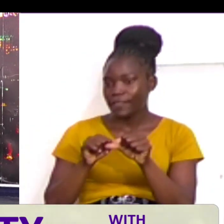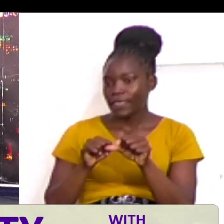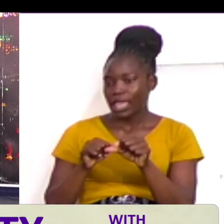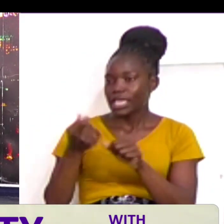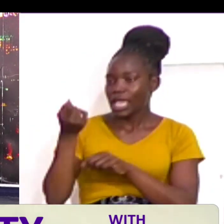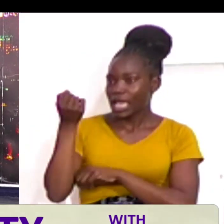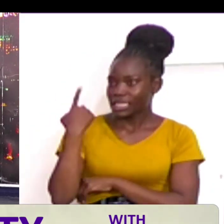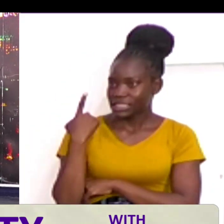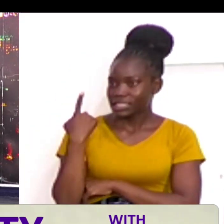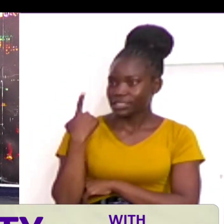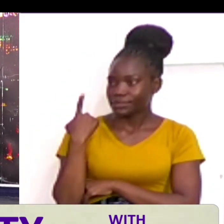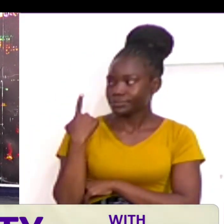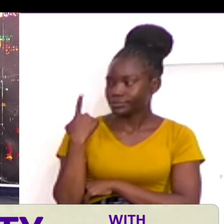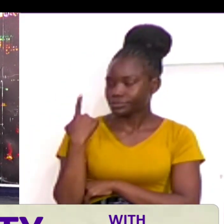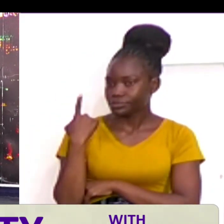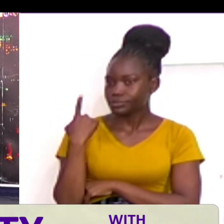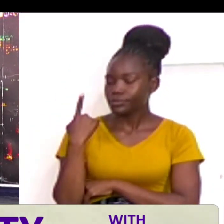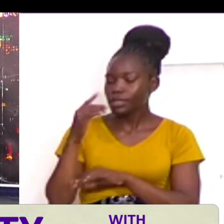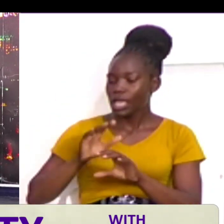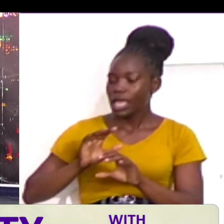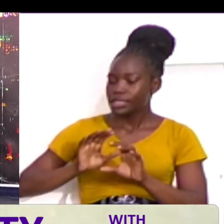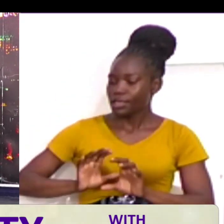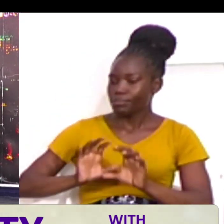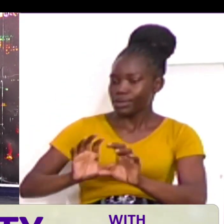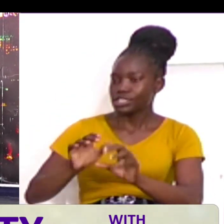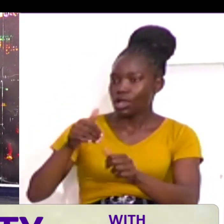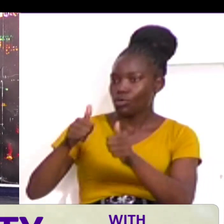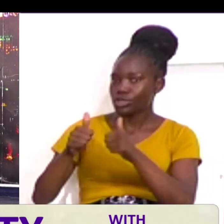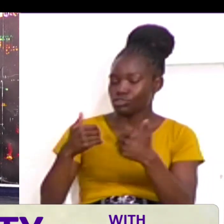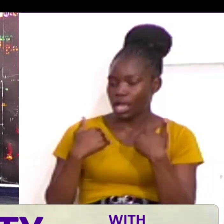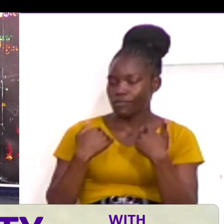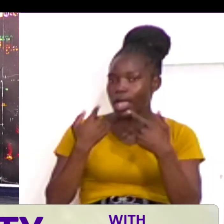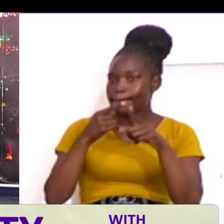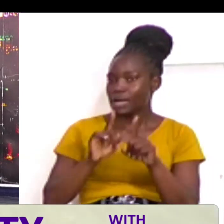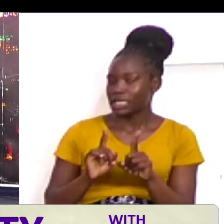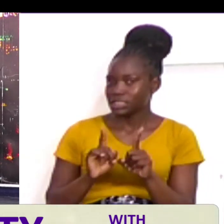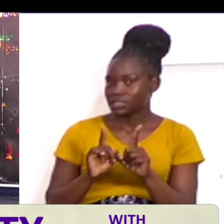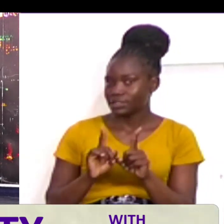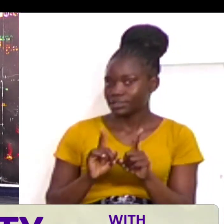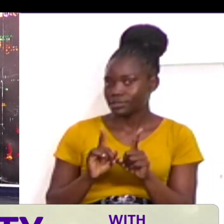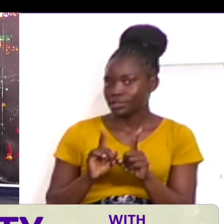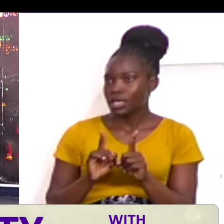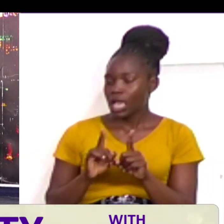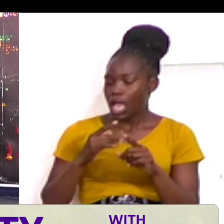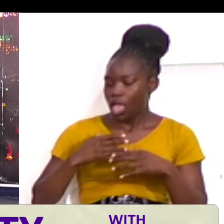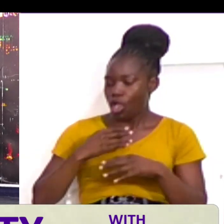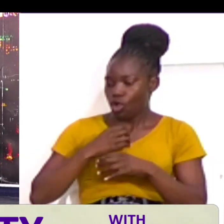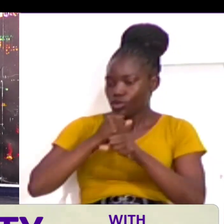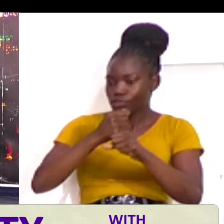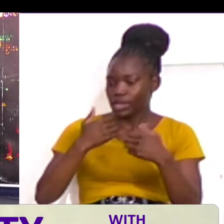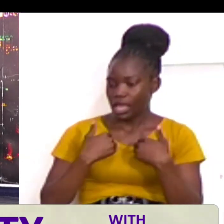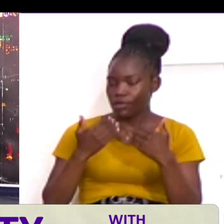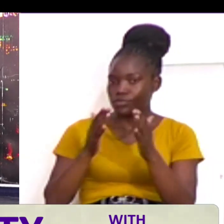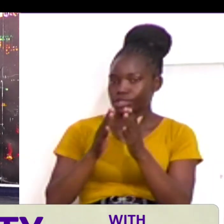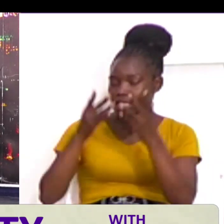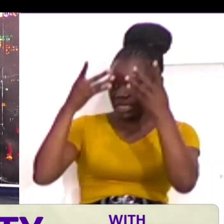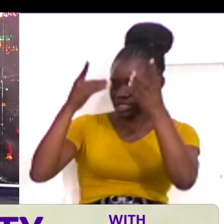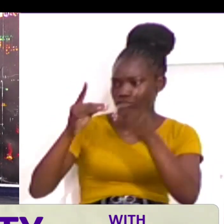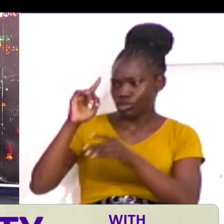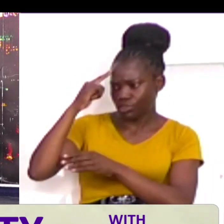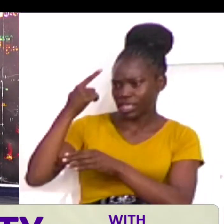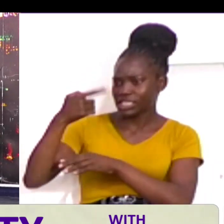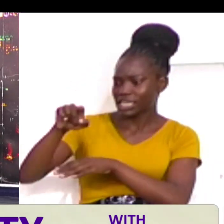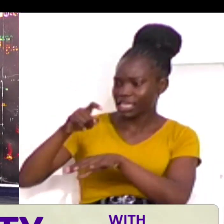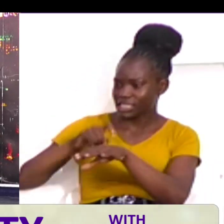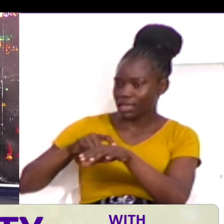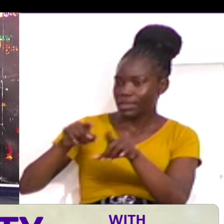he understands the pressure that comes with it, but then again he is confident with the decision that he has made. Do you think it's the right